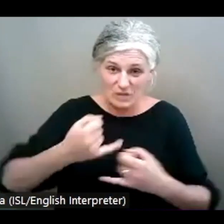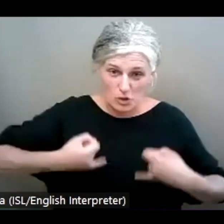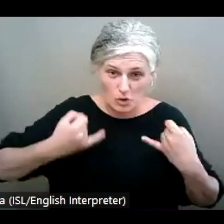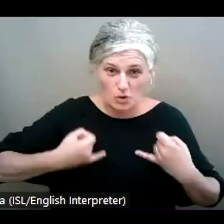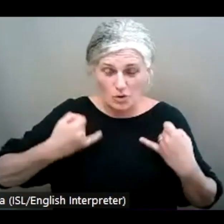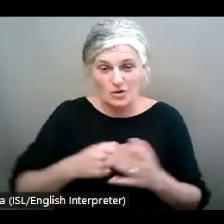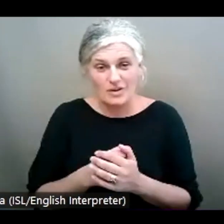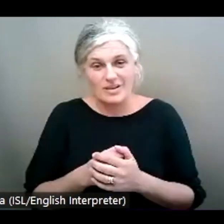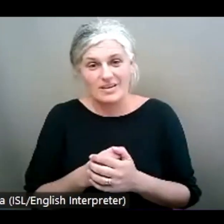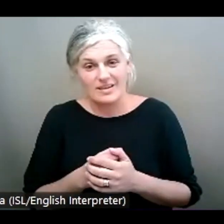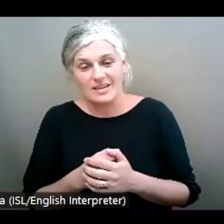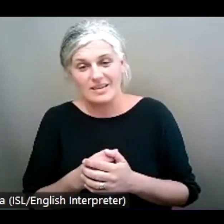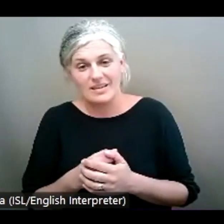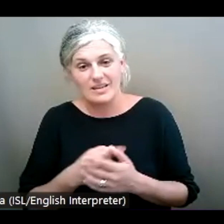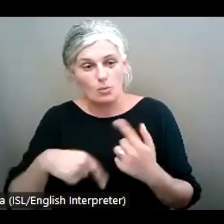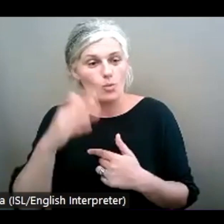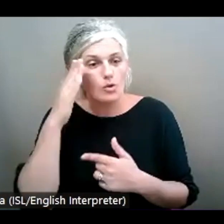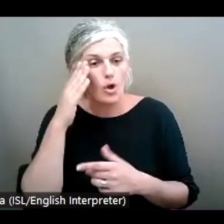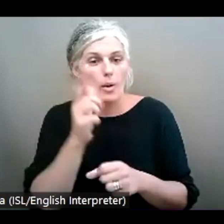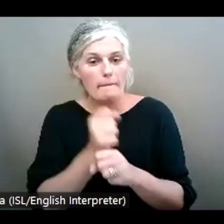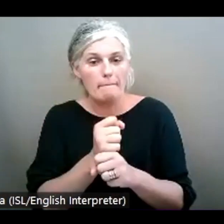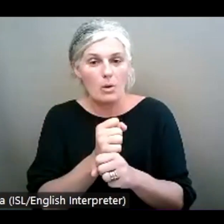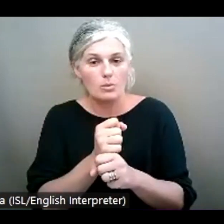you want to know about disability and sex.